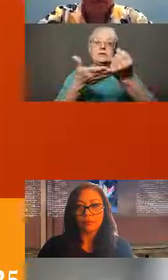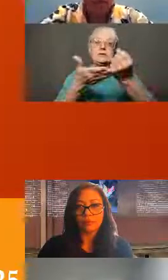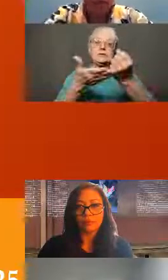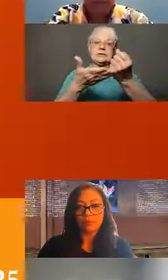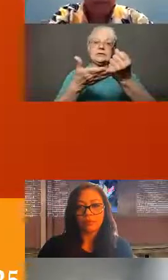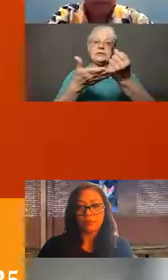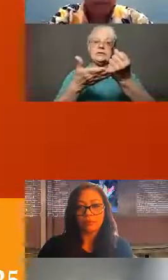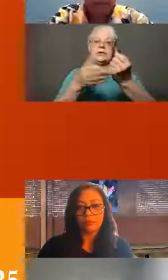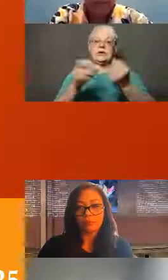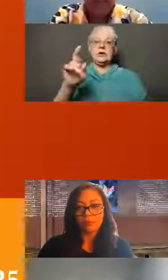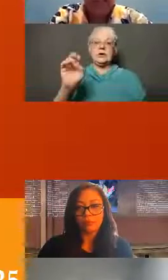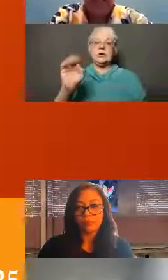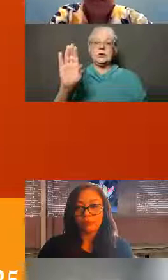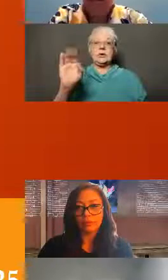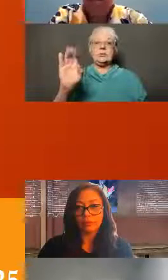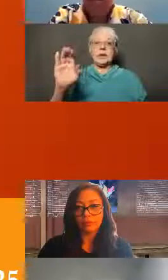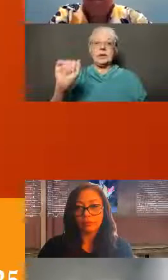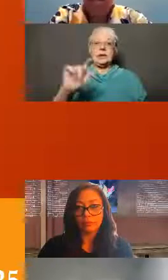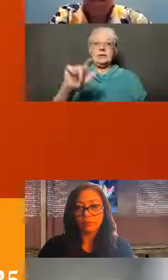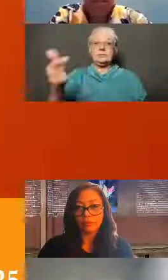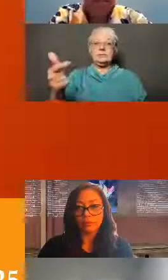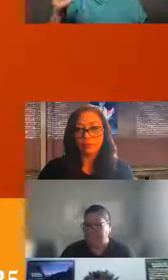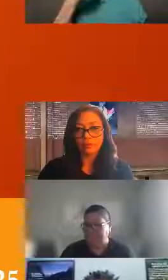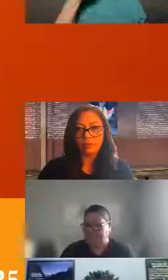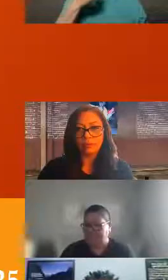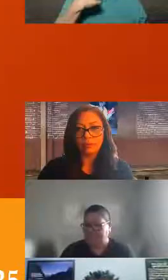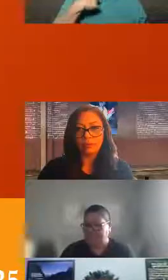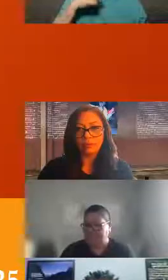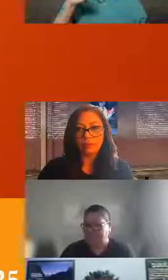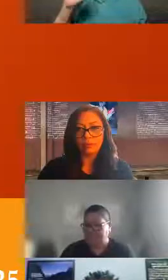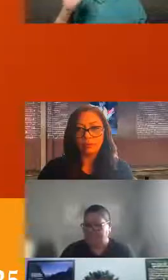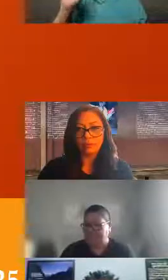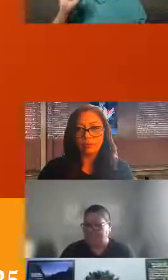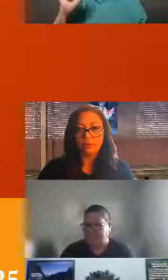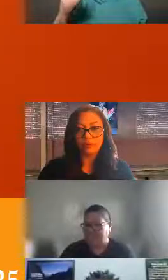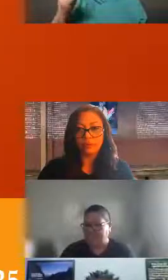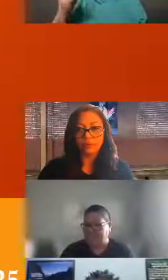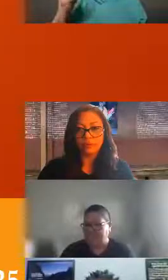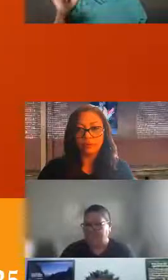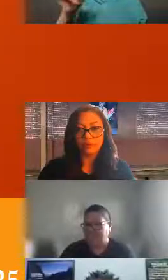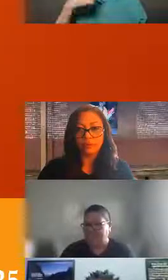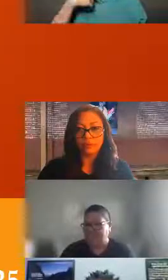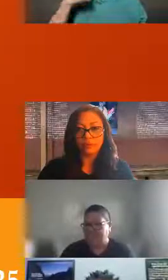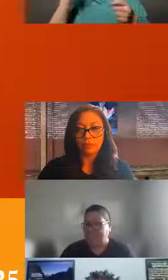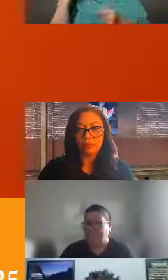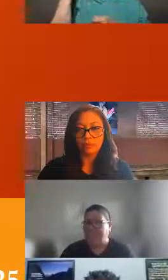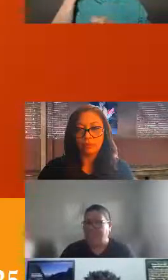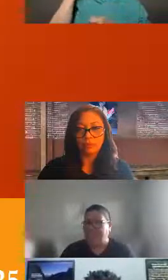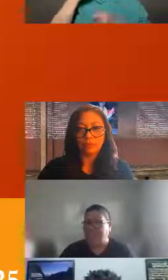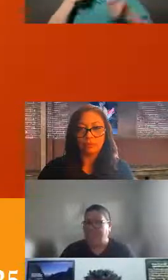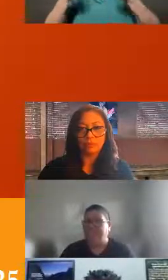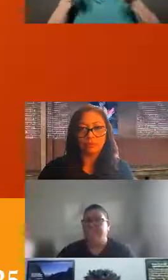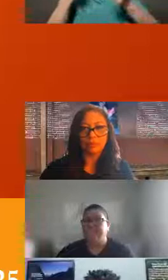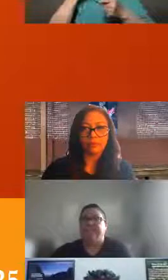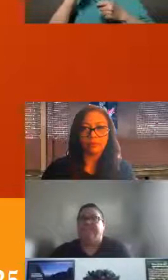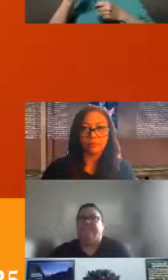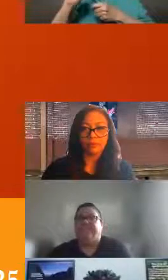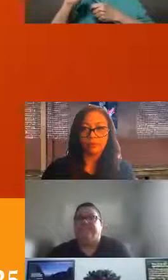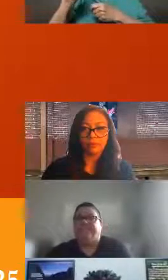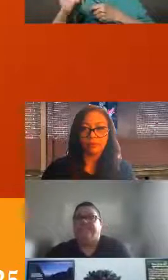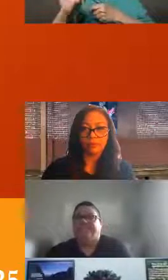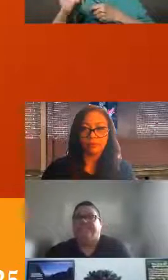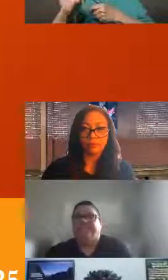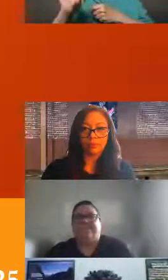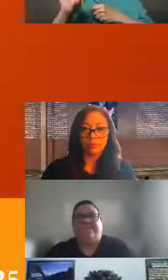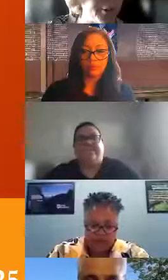Rebecca? Thanks. Hi, I'm Rebecca Gray. I am the Grants Administrator for the Third Party Administrator Project for Amity Foundation.